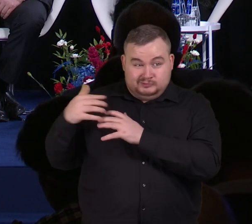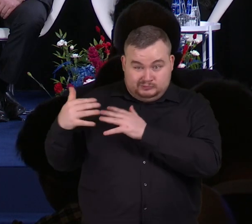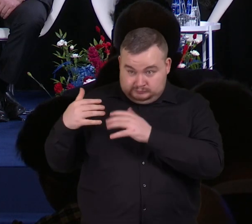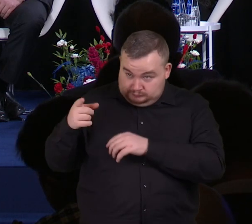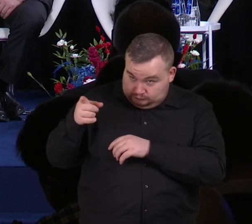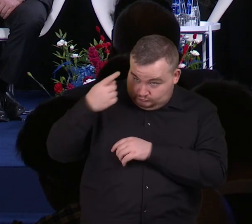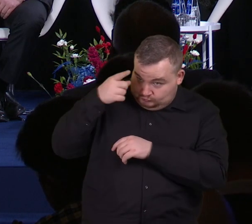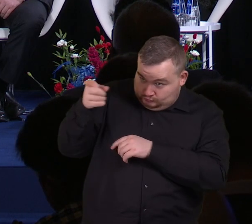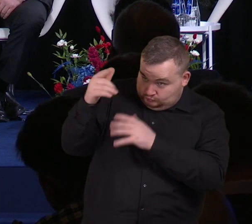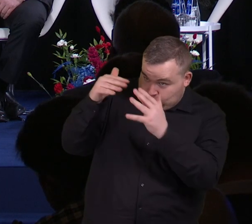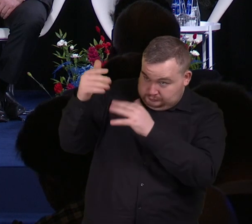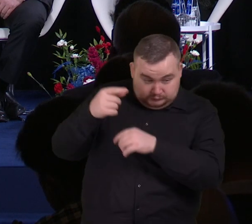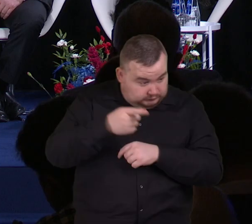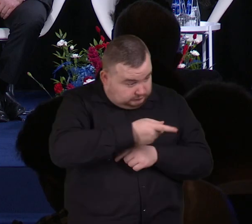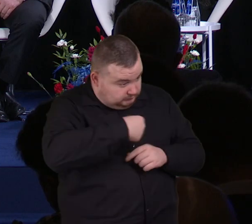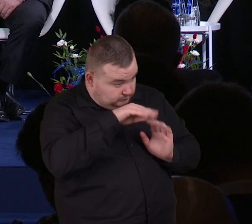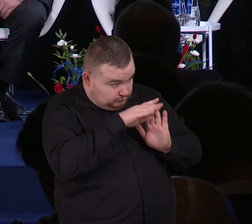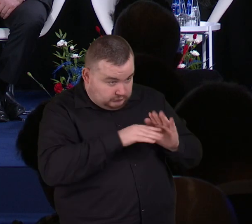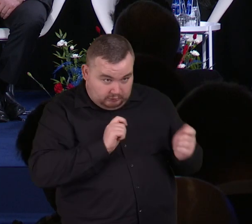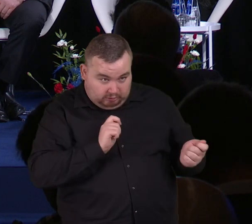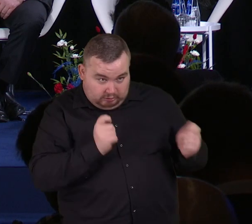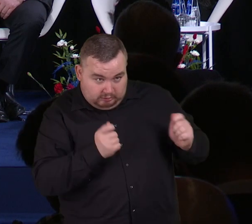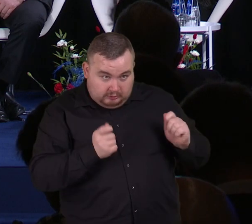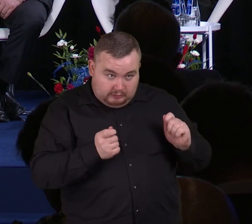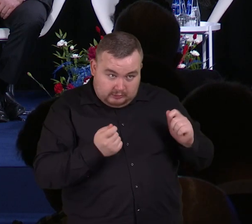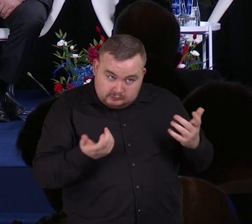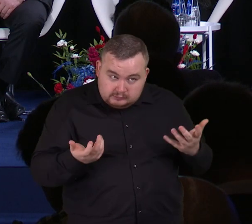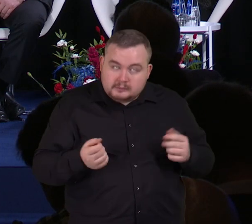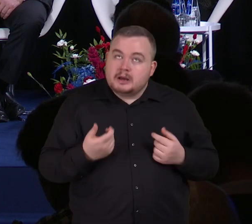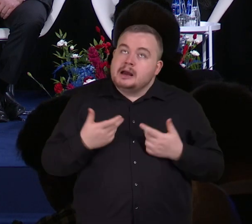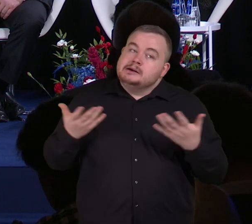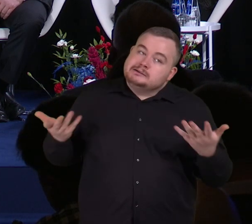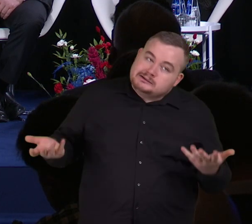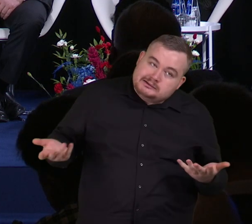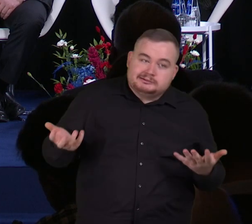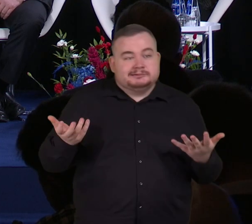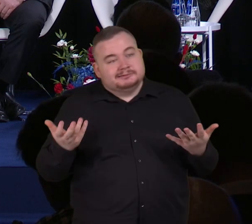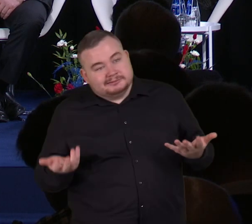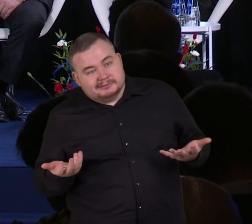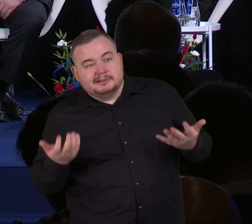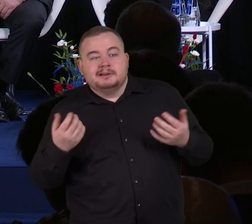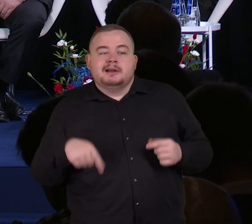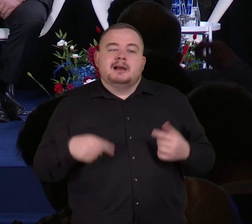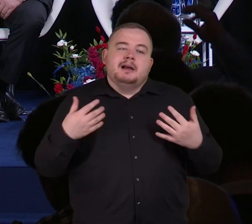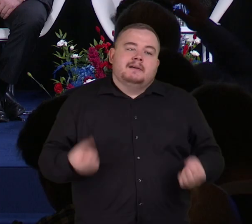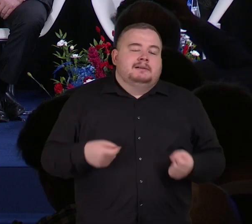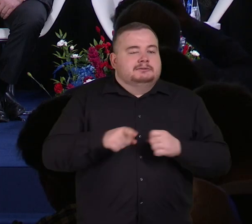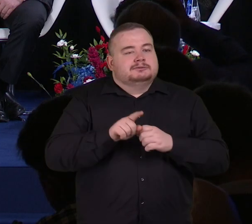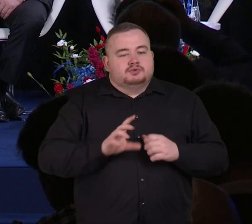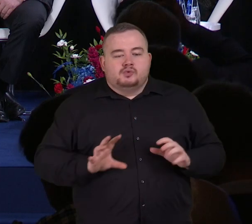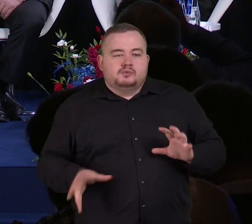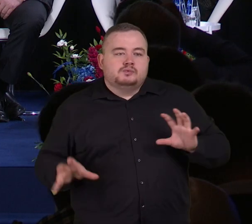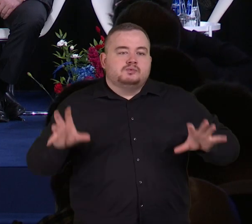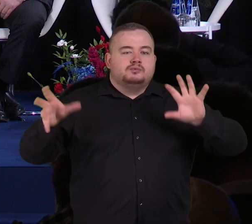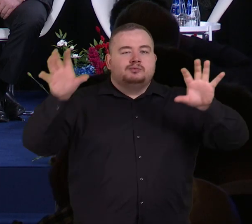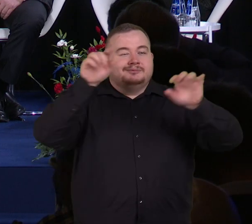First of all, these are the poorest region, less developed region, and now we are facing additional problem,